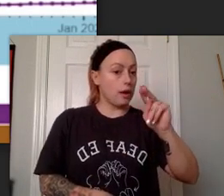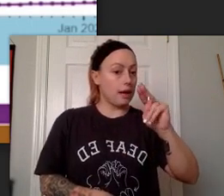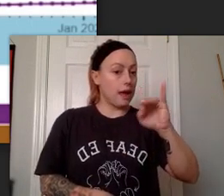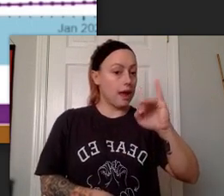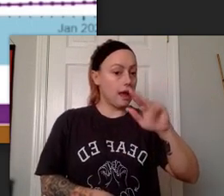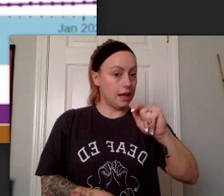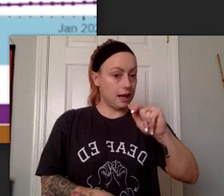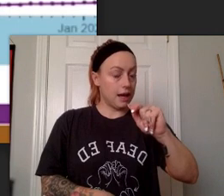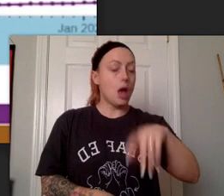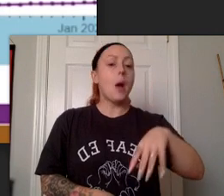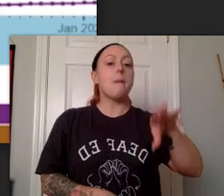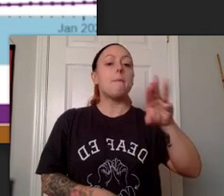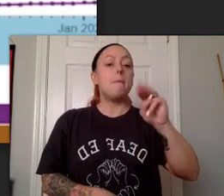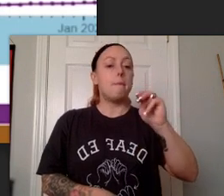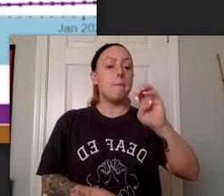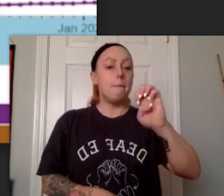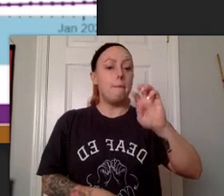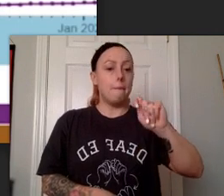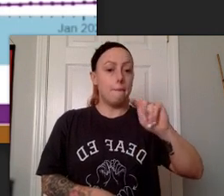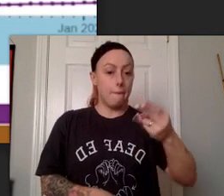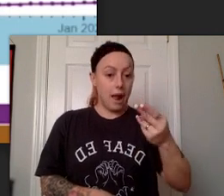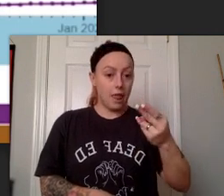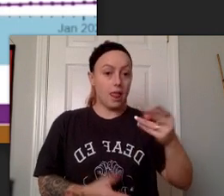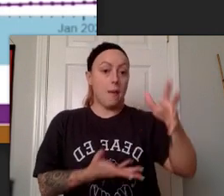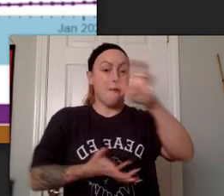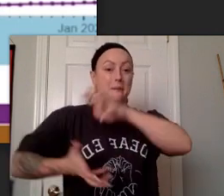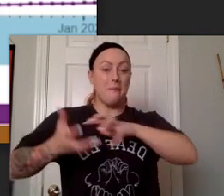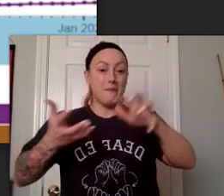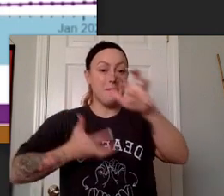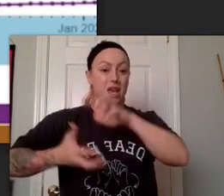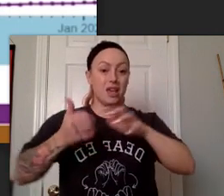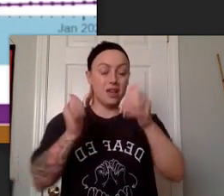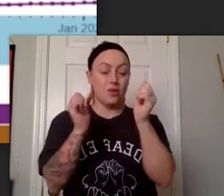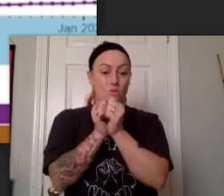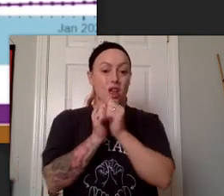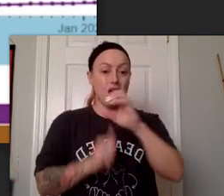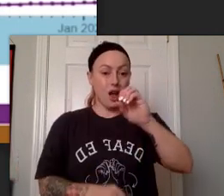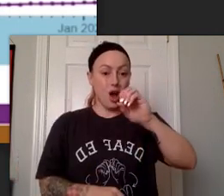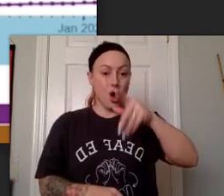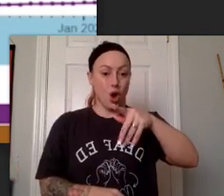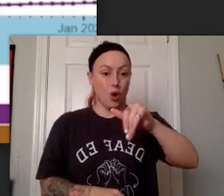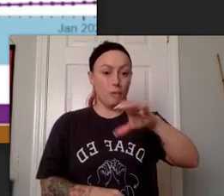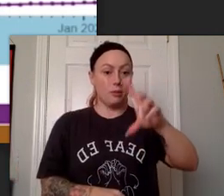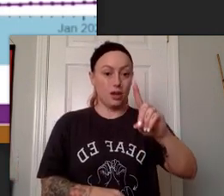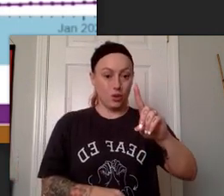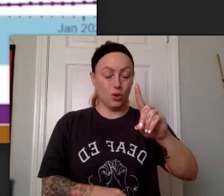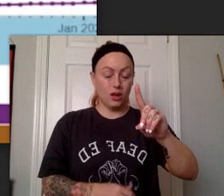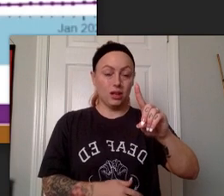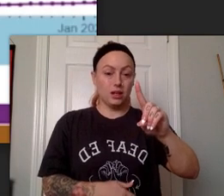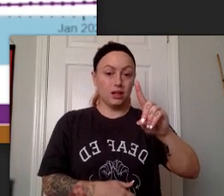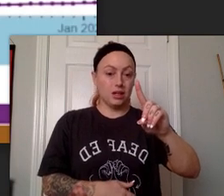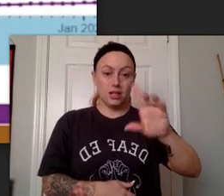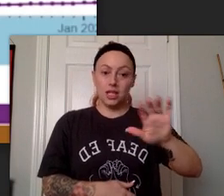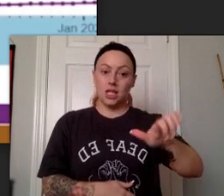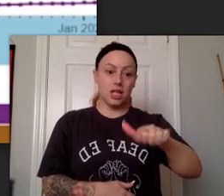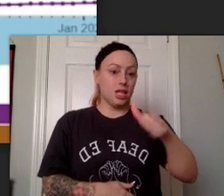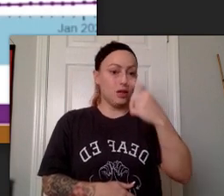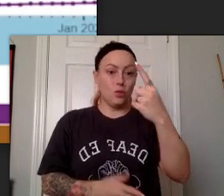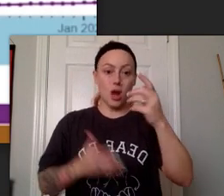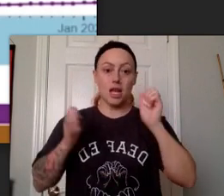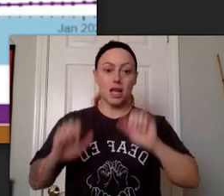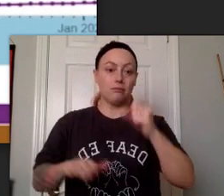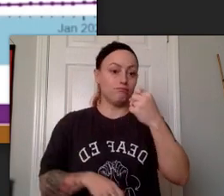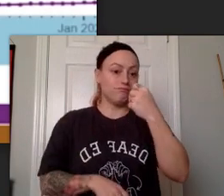other drugs with mixed results like MDMA or PCP, and specifically anyone getting pills off the street, which